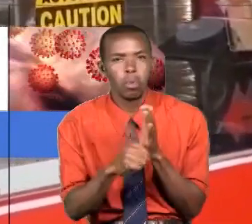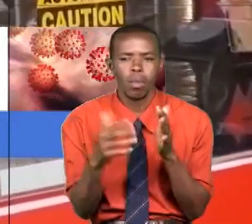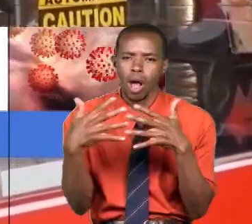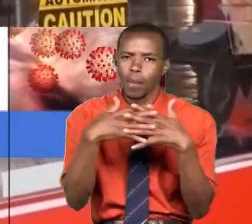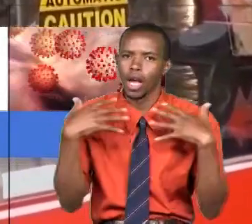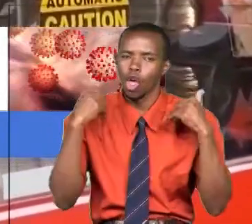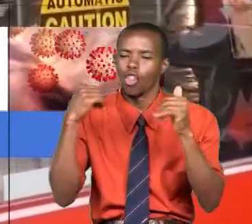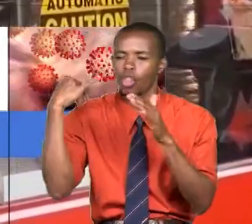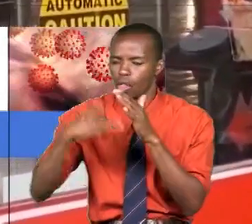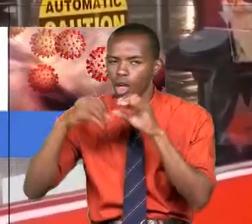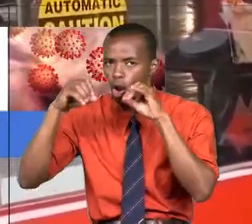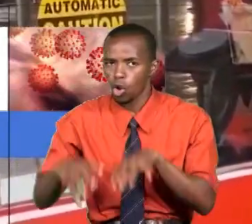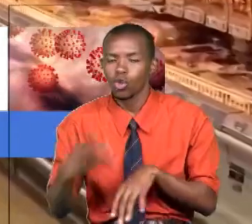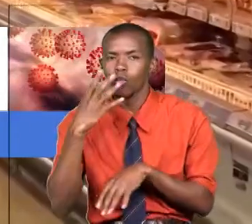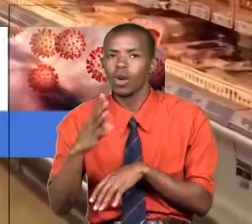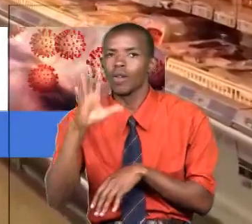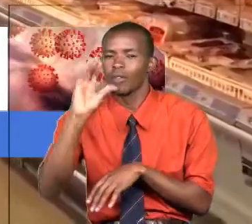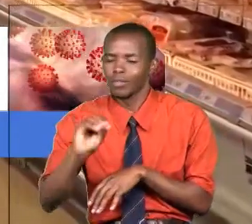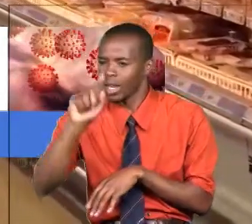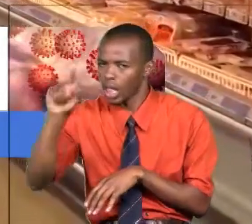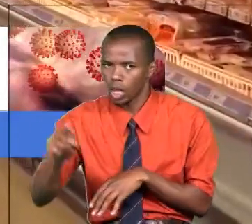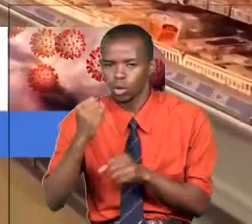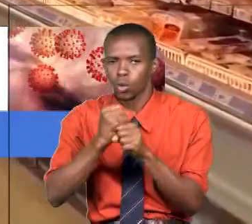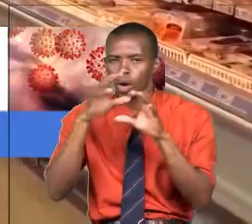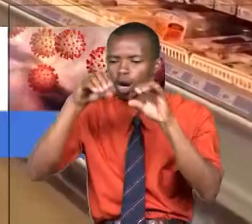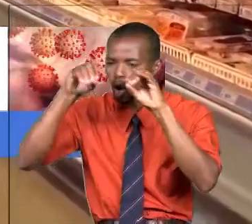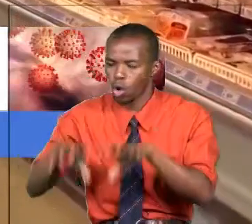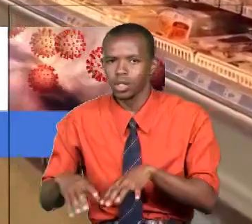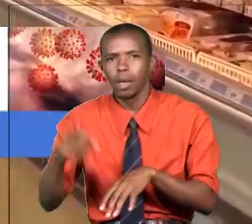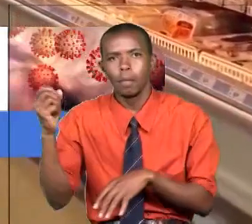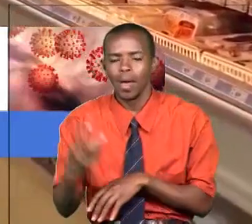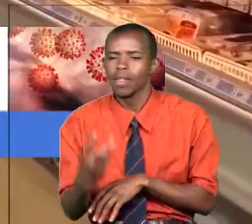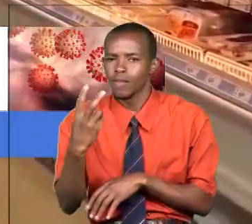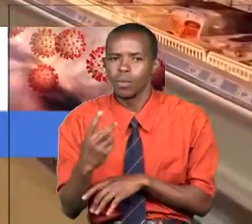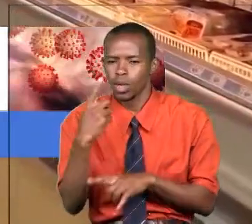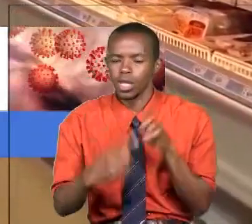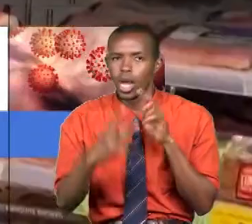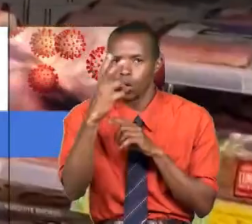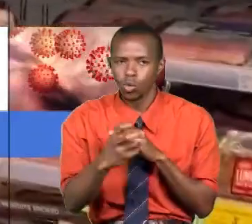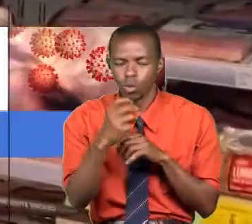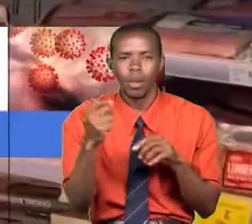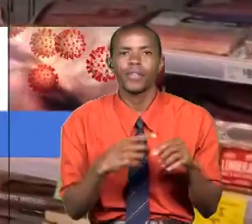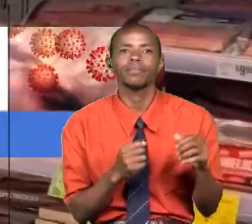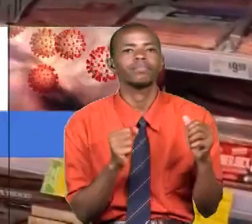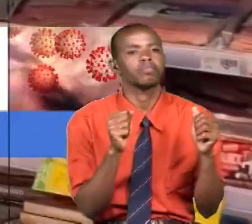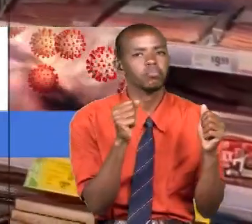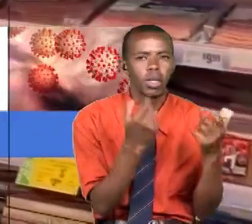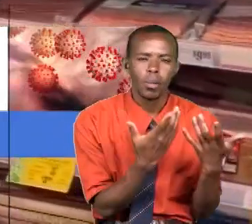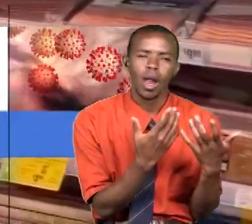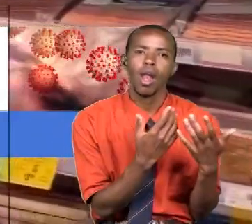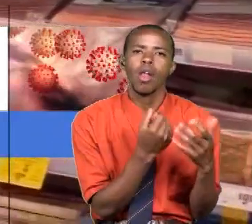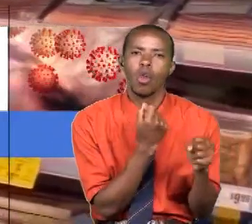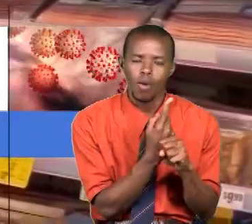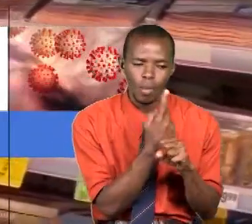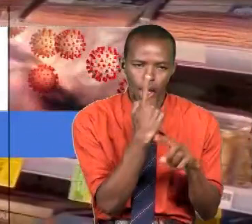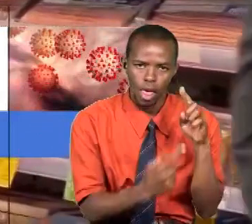healthcare industry lost about 450,000 workers from February 2020 to November this year, the vast majority of them nurses